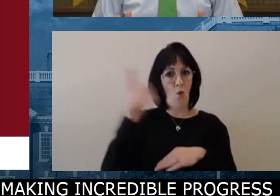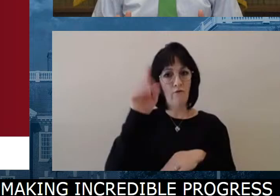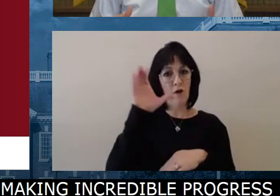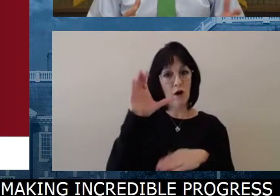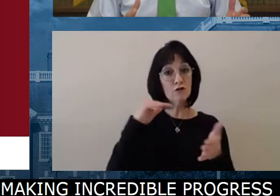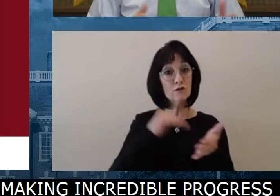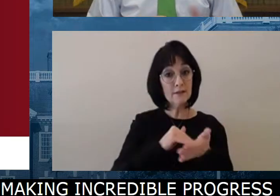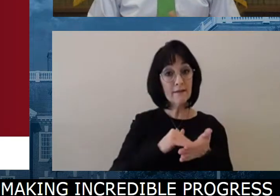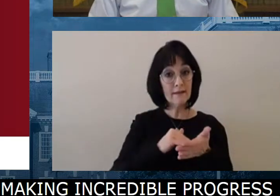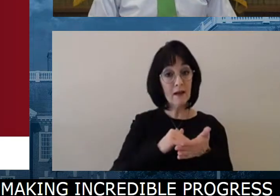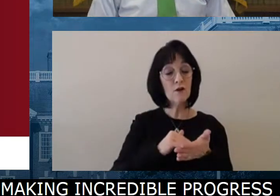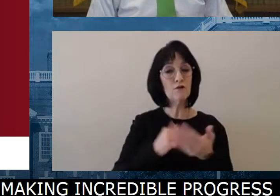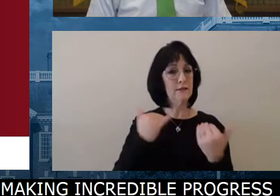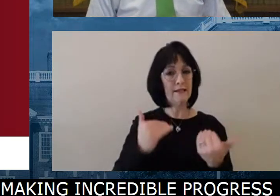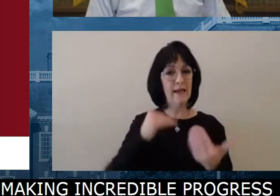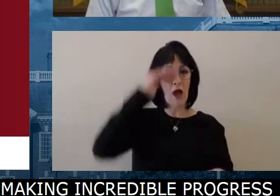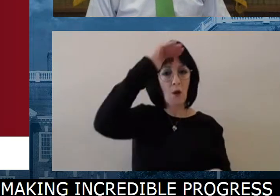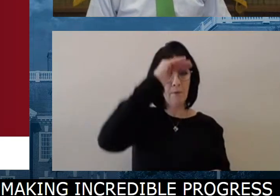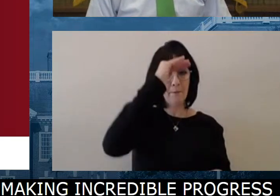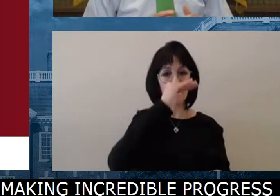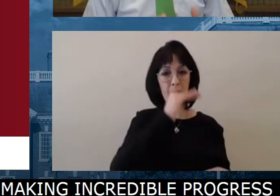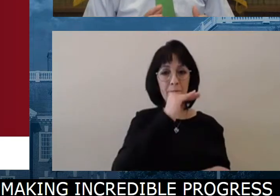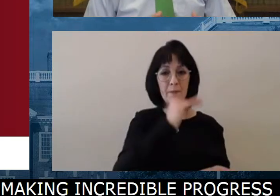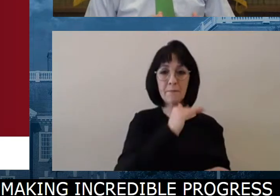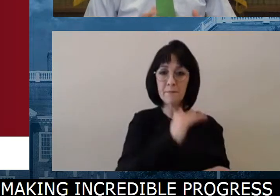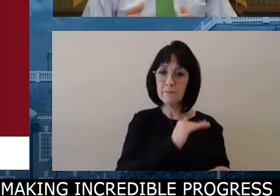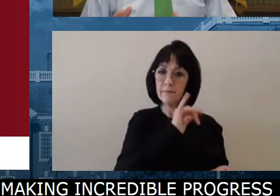the federal government, as I've mentioned before,